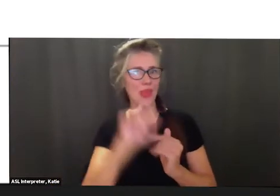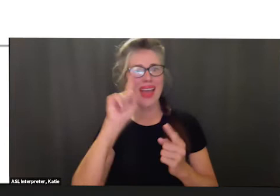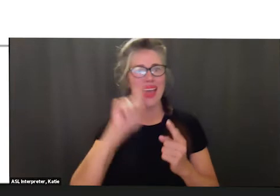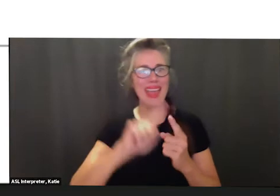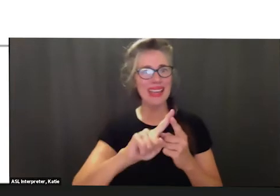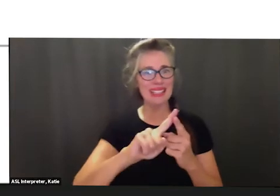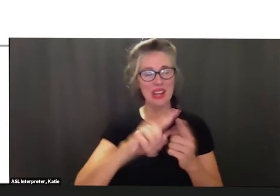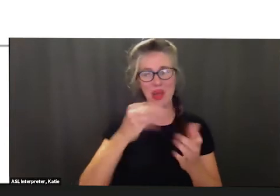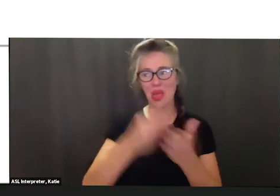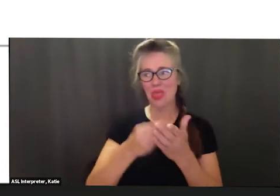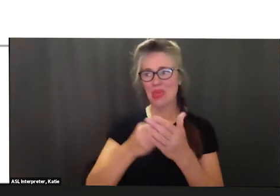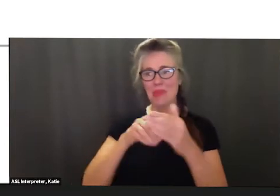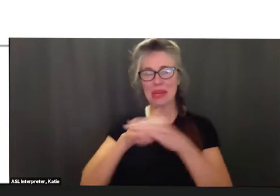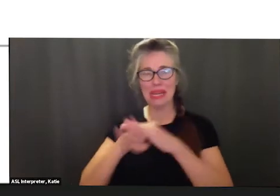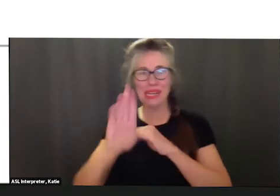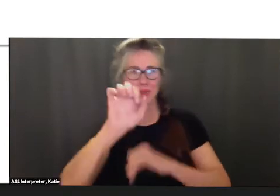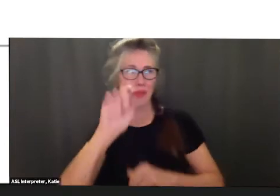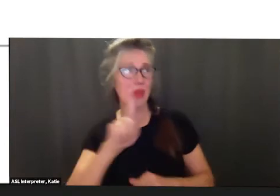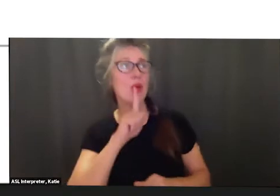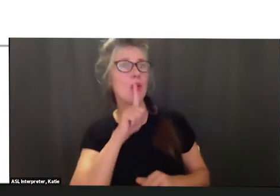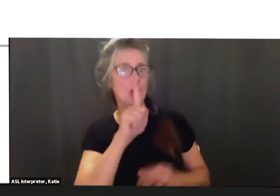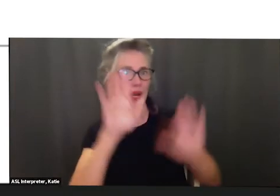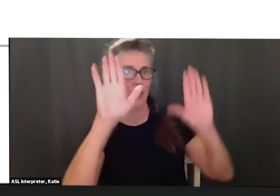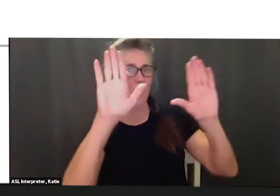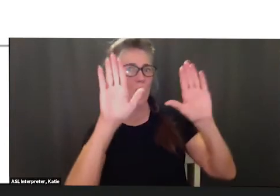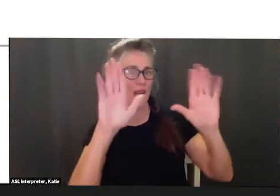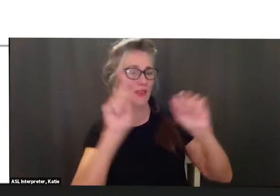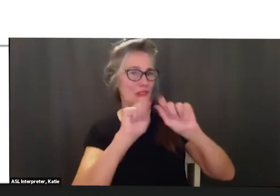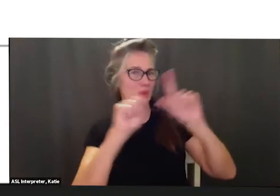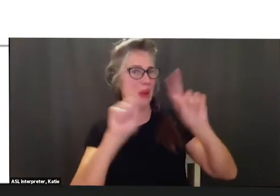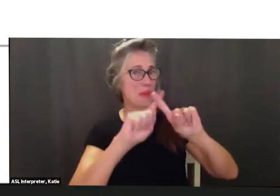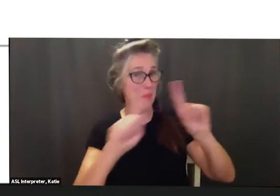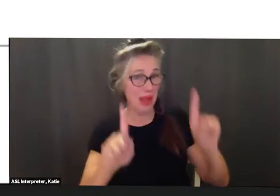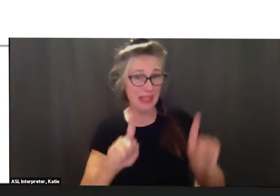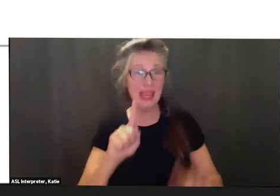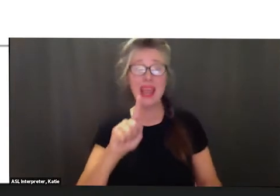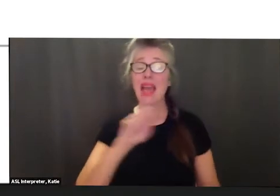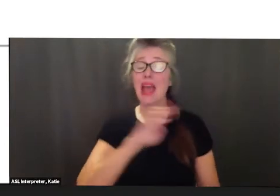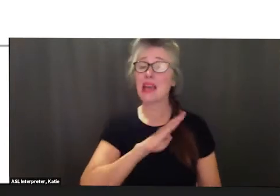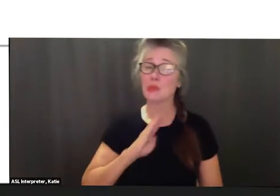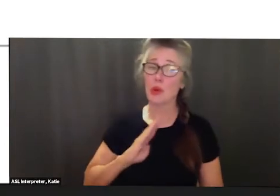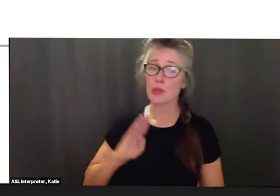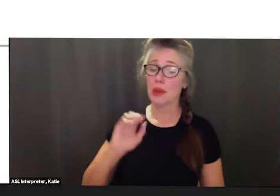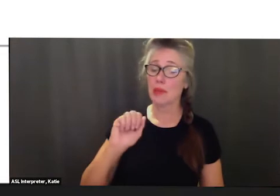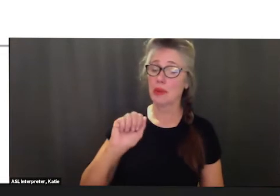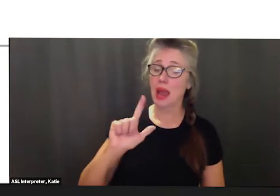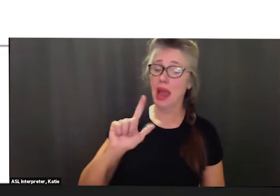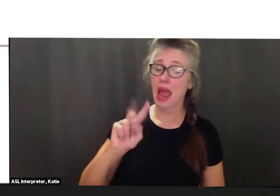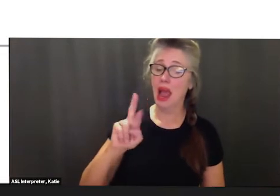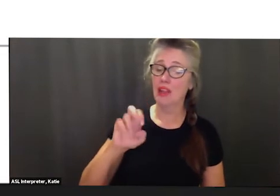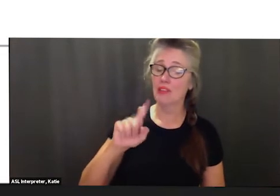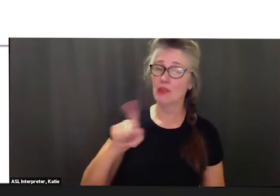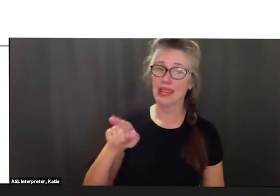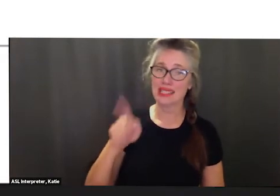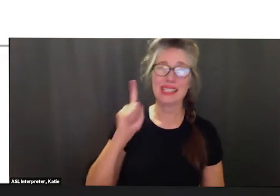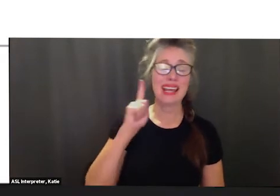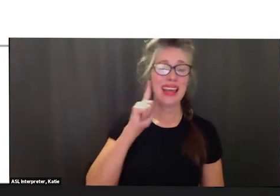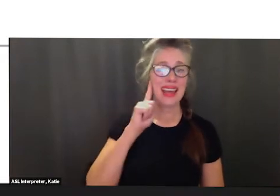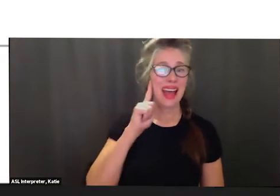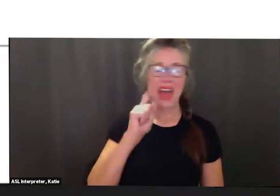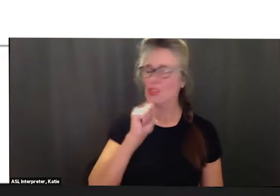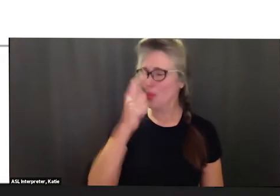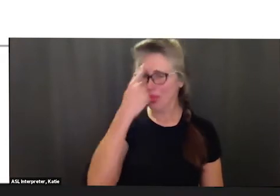as Board Member Alvarez says, it could go the other way. I don't think it will. I don't think Board Member Alvarez believes it will